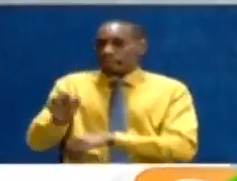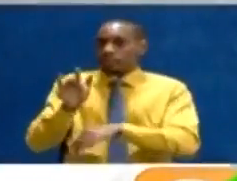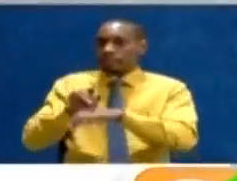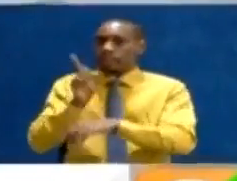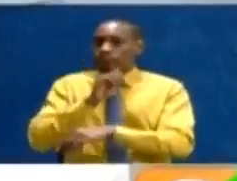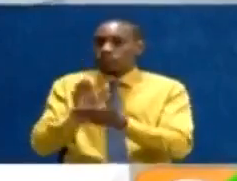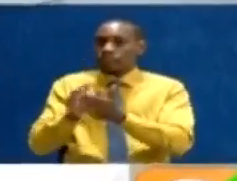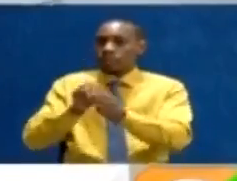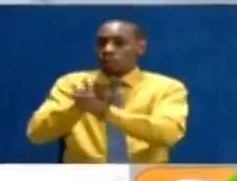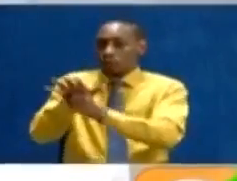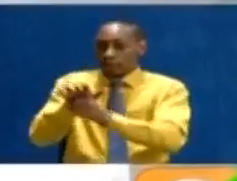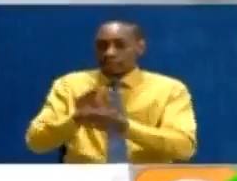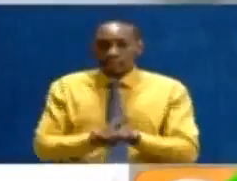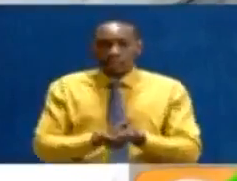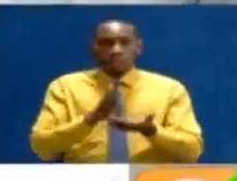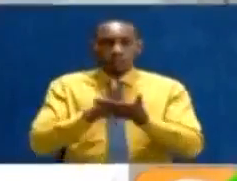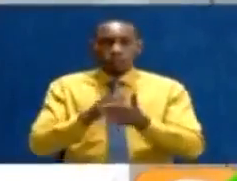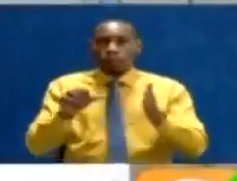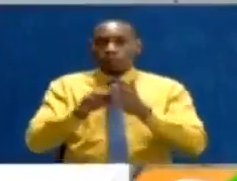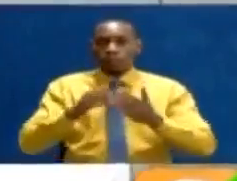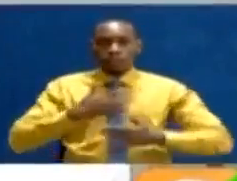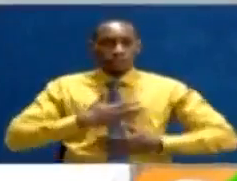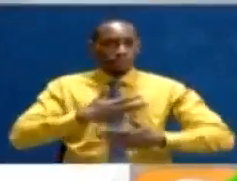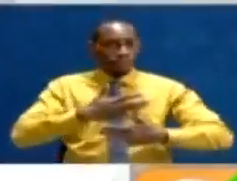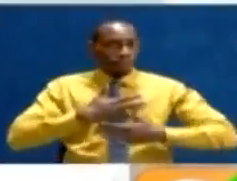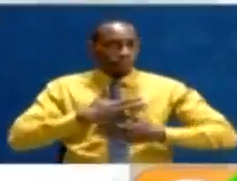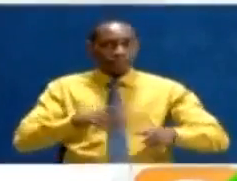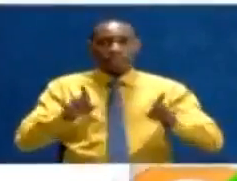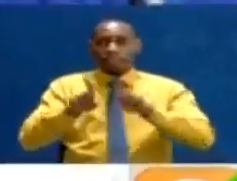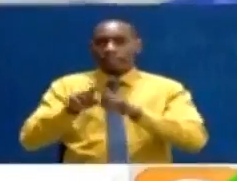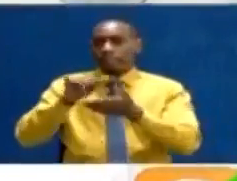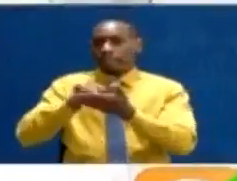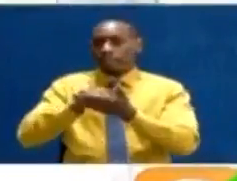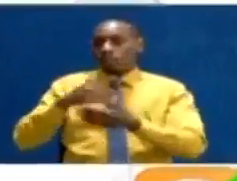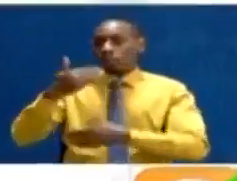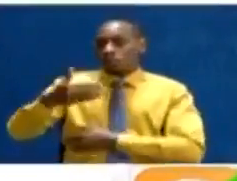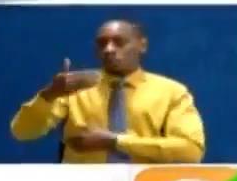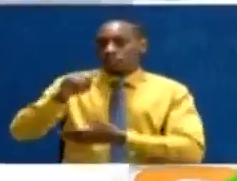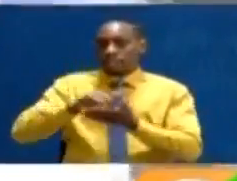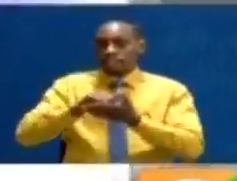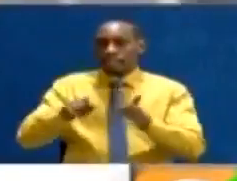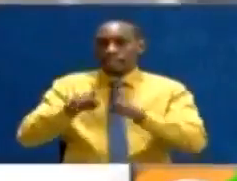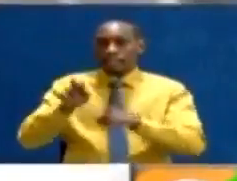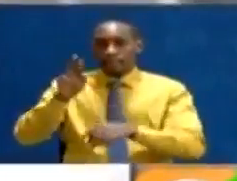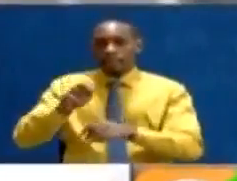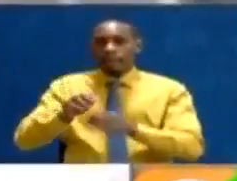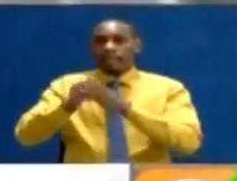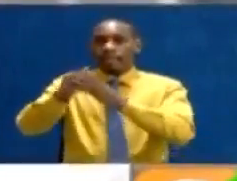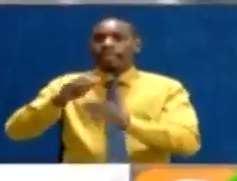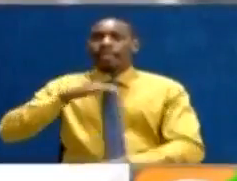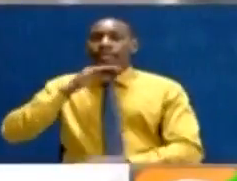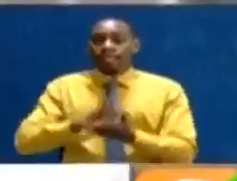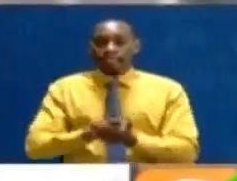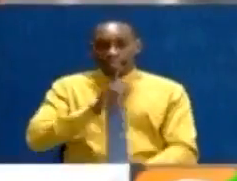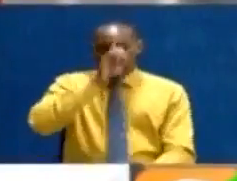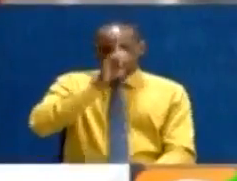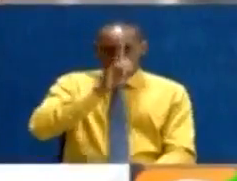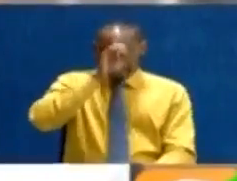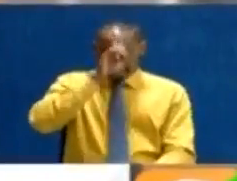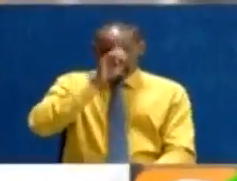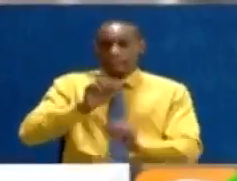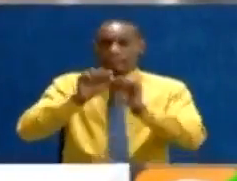with COVID-19, acute respiratory distress syndrome, which is most often the immediate cause of death. Very serious emergencies